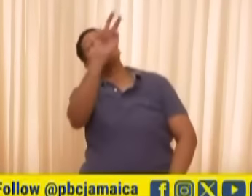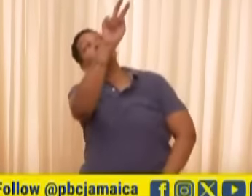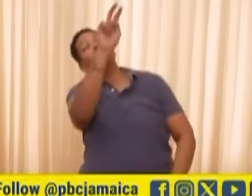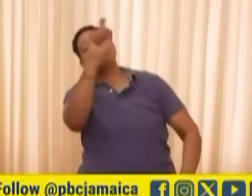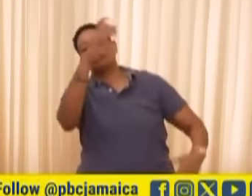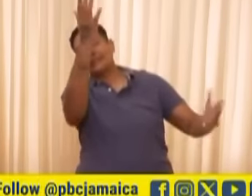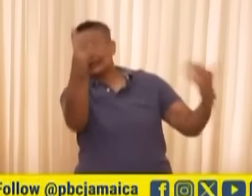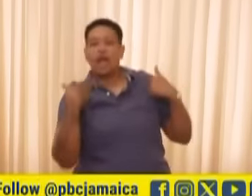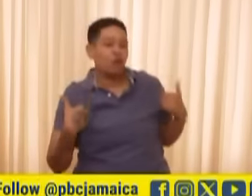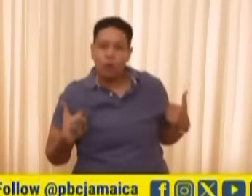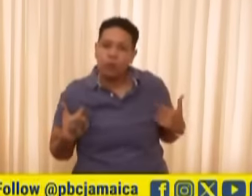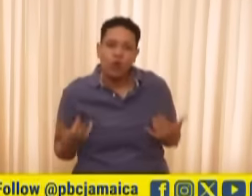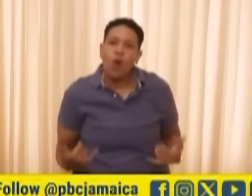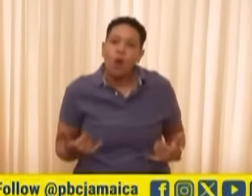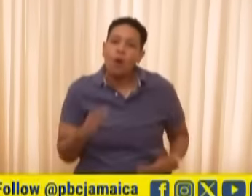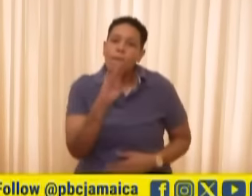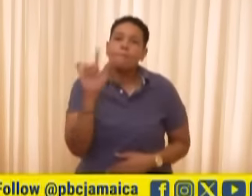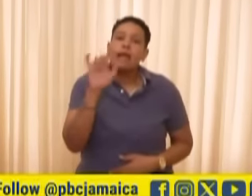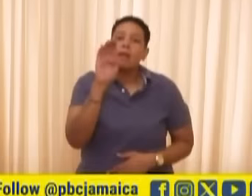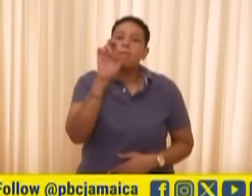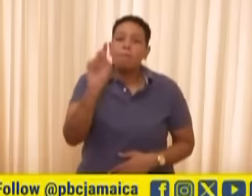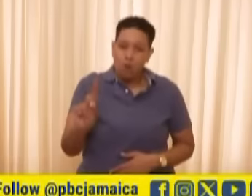should be taken down at this time